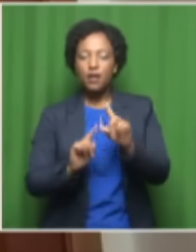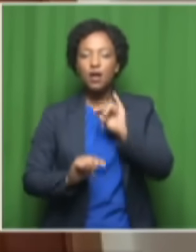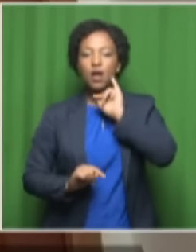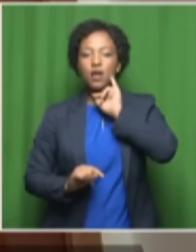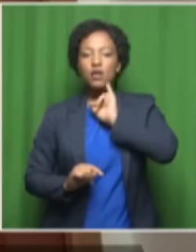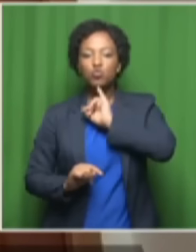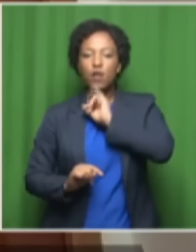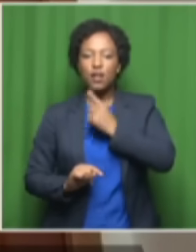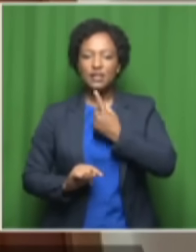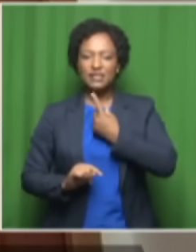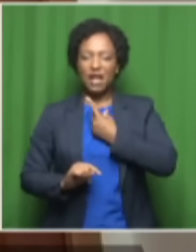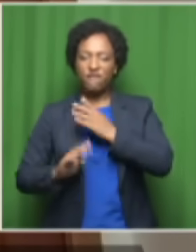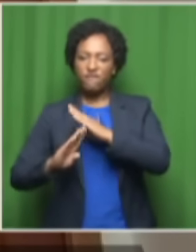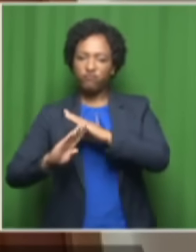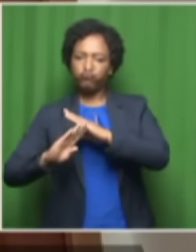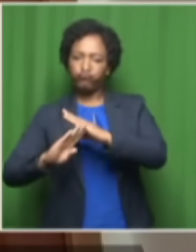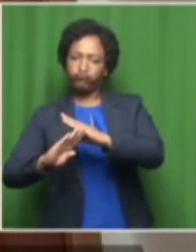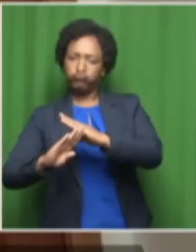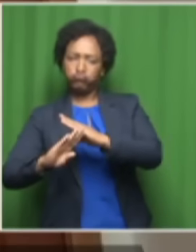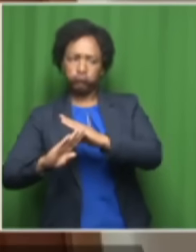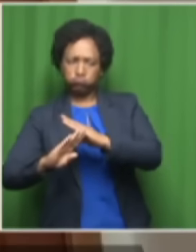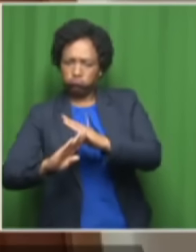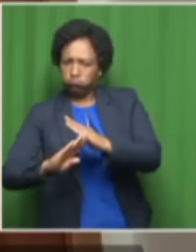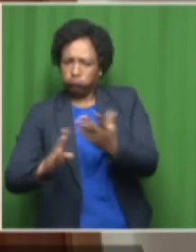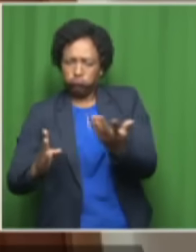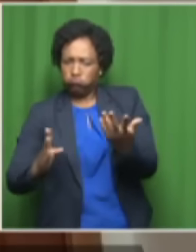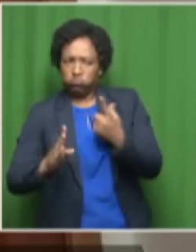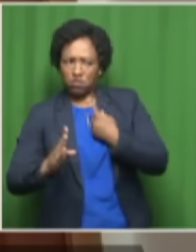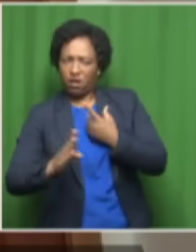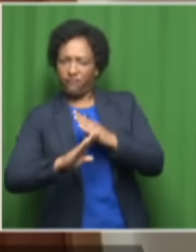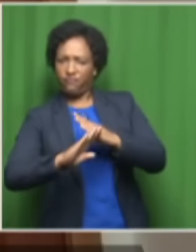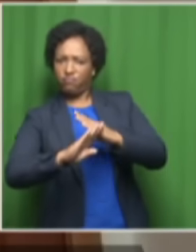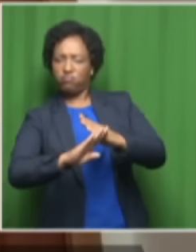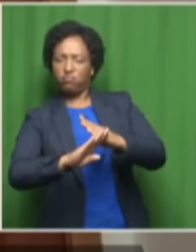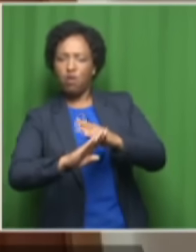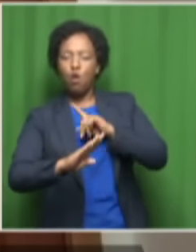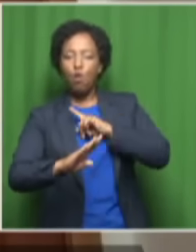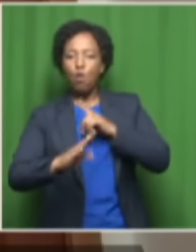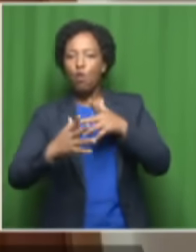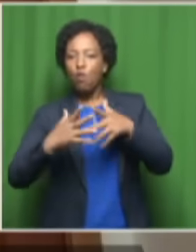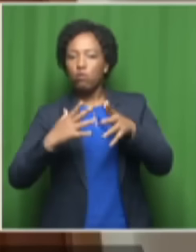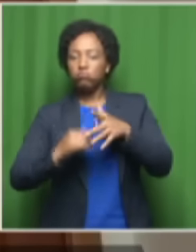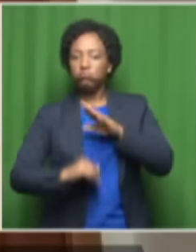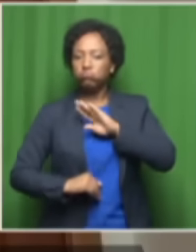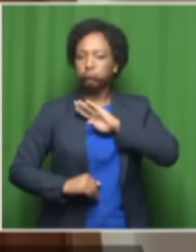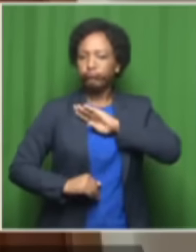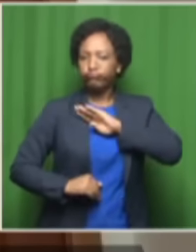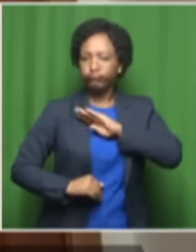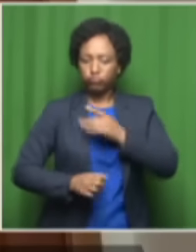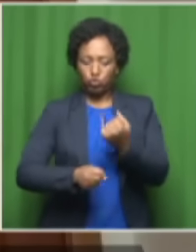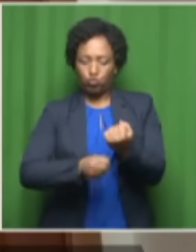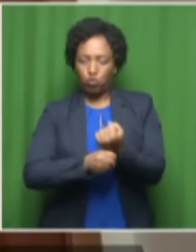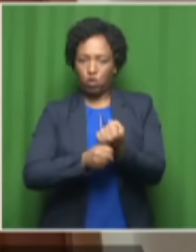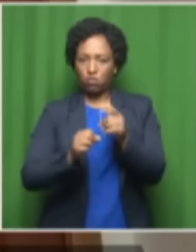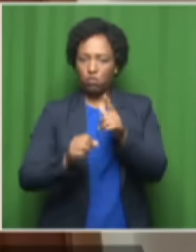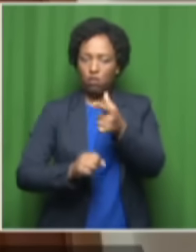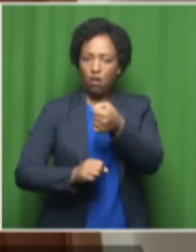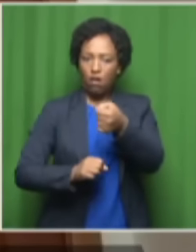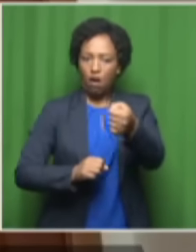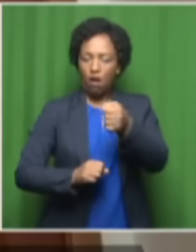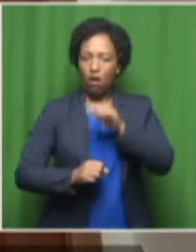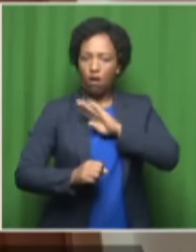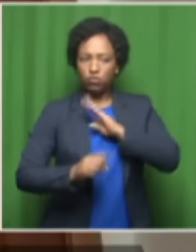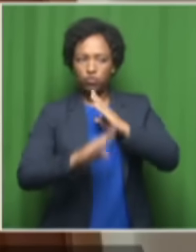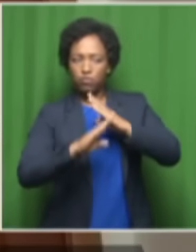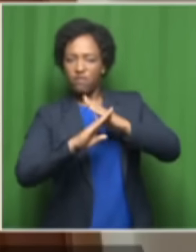self-defense, and so emphasizing that the actions that were being undertaken, the military operation, was to prevent